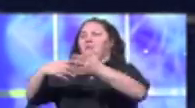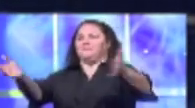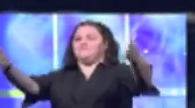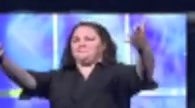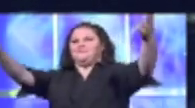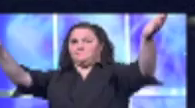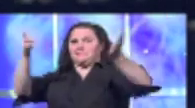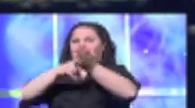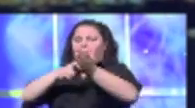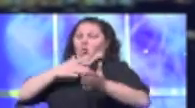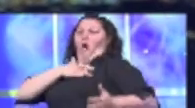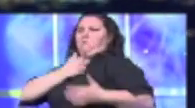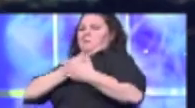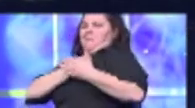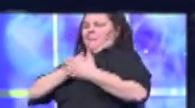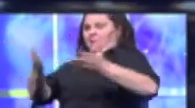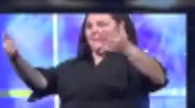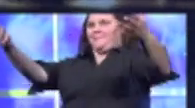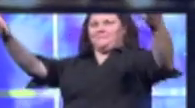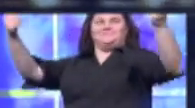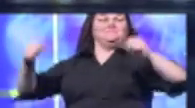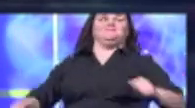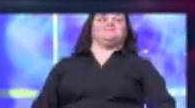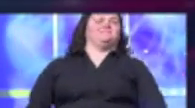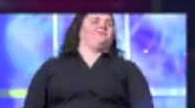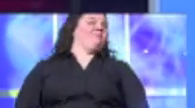hearts moving a tiny bit.